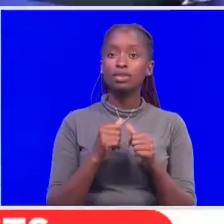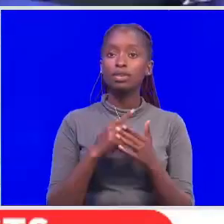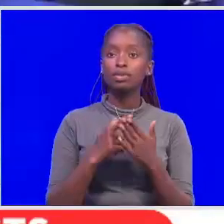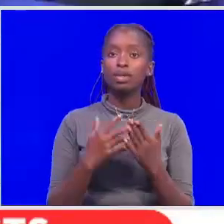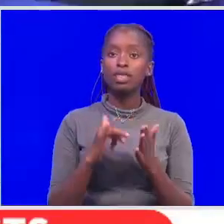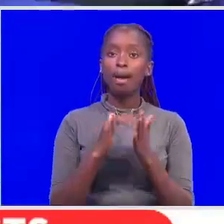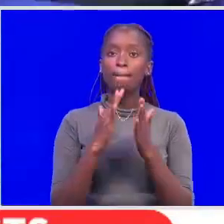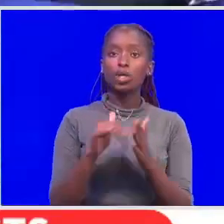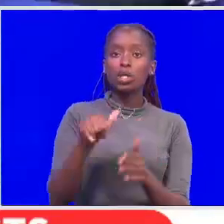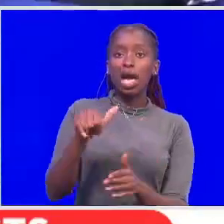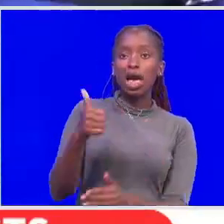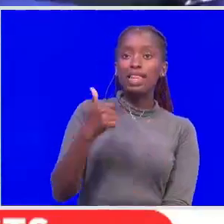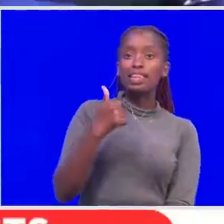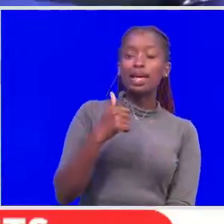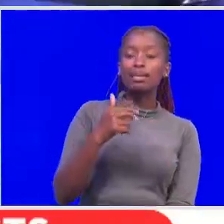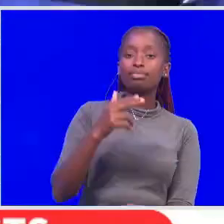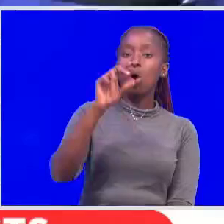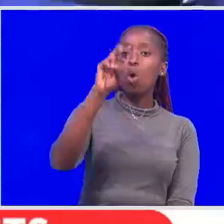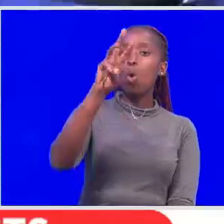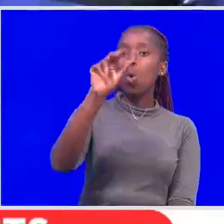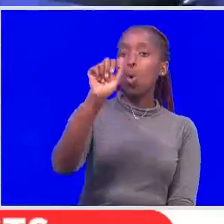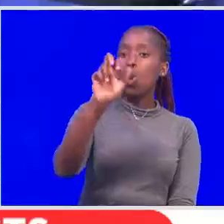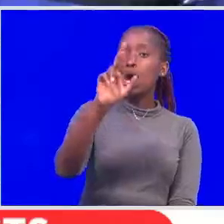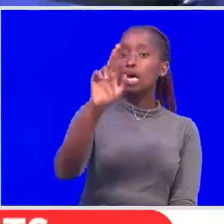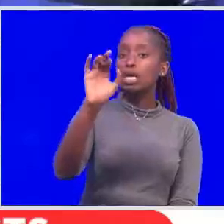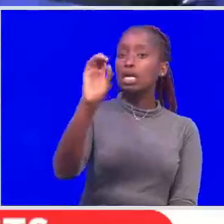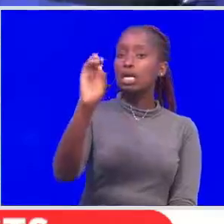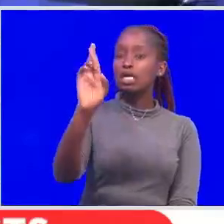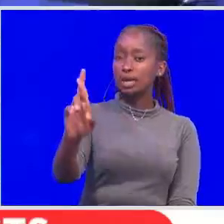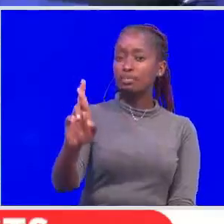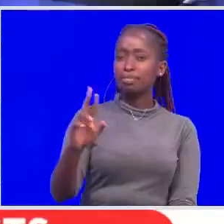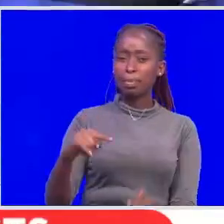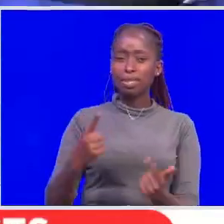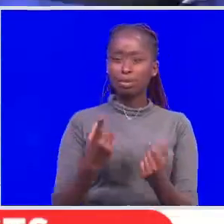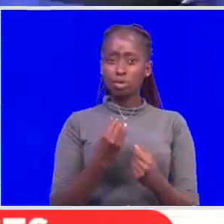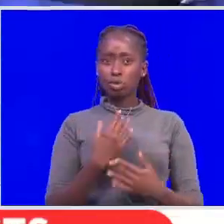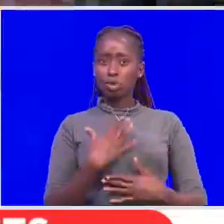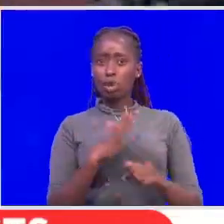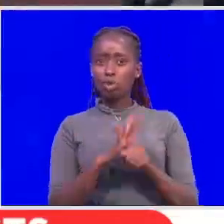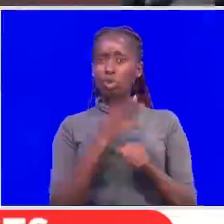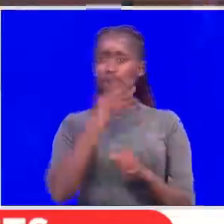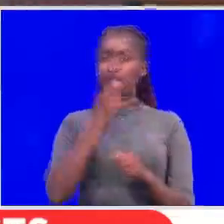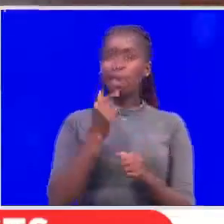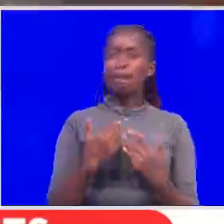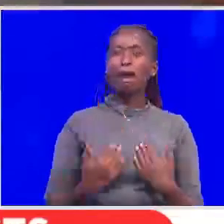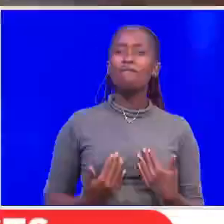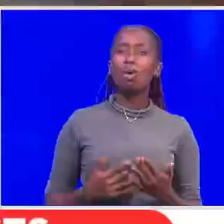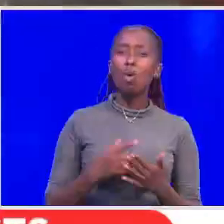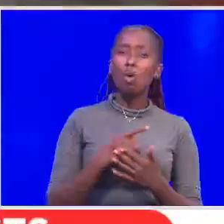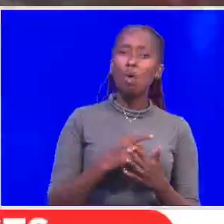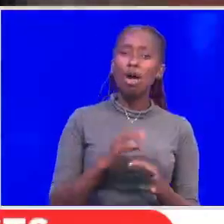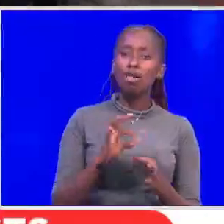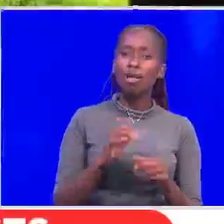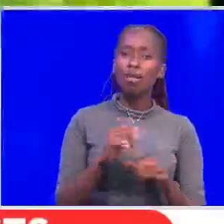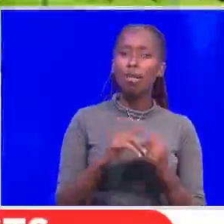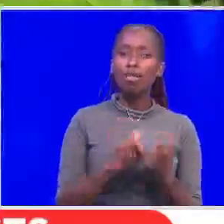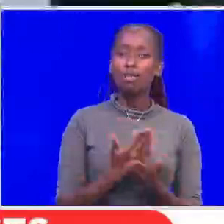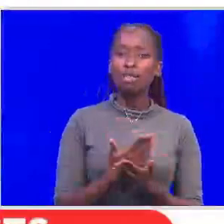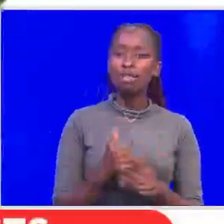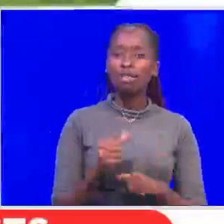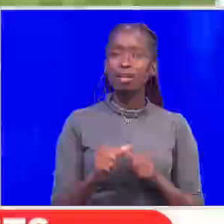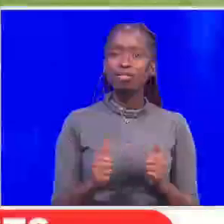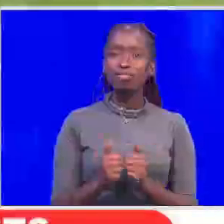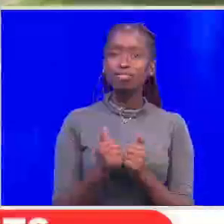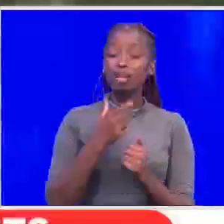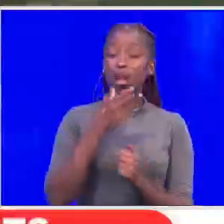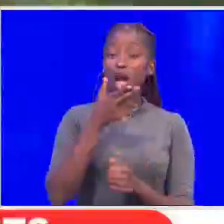Horia huyo mwenyewe amesumbua sana hapa Kegonga. Mimi nashangaa sana kwani hiyo horia yeye ni kitu gani huyo? Police were forced to lob tear gas canisters to disperse the